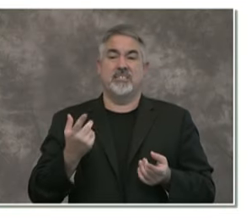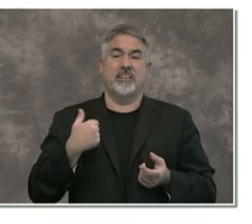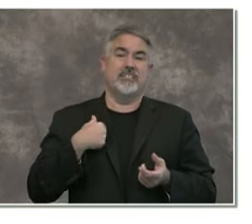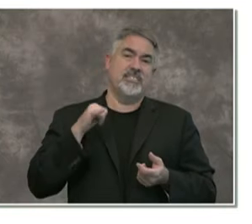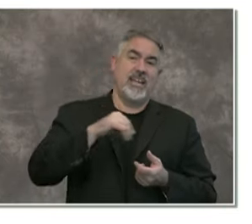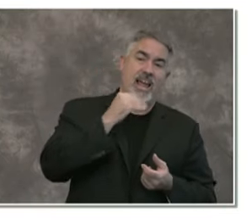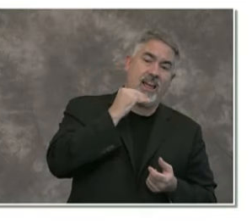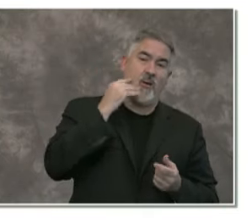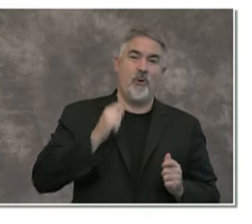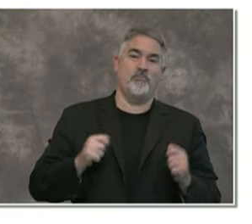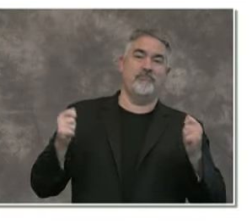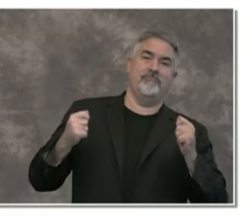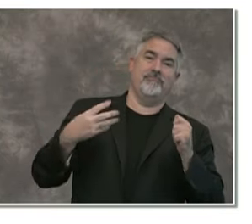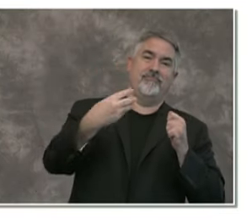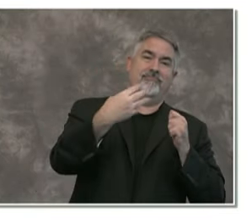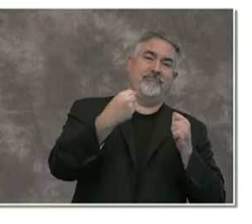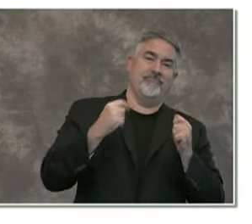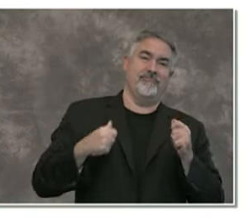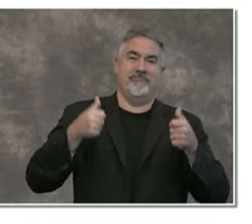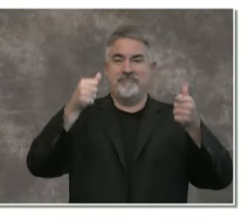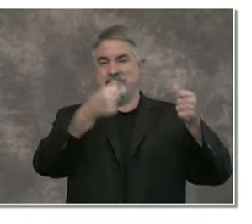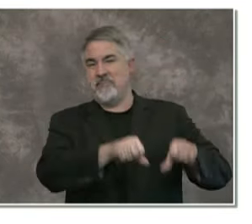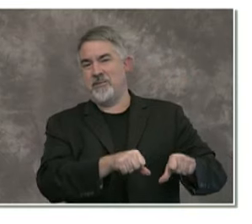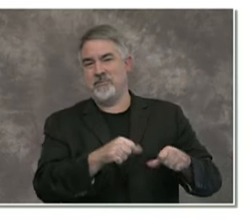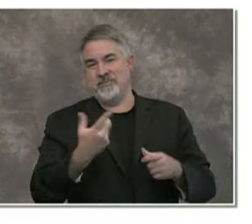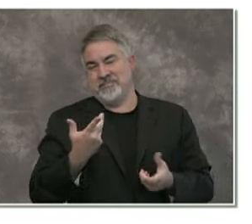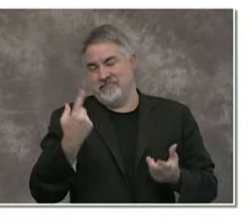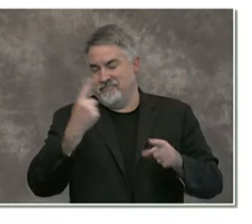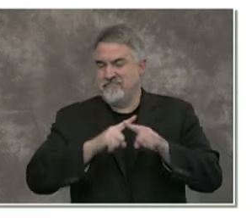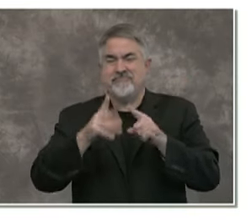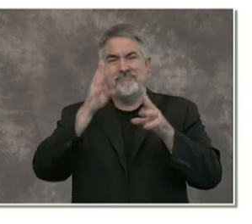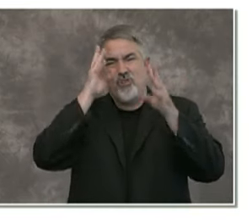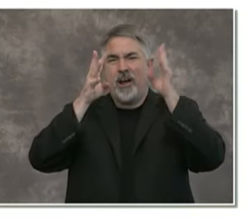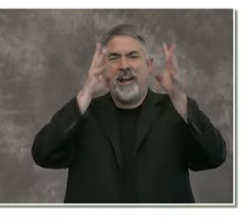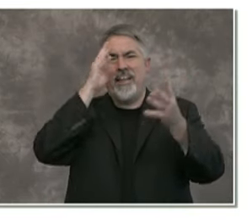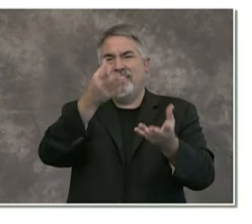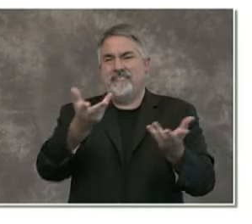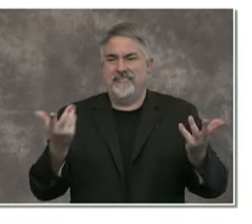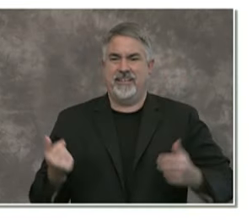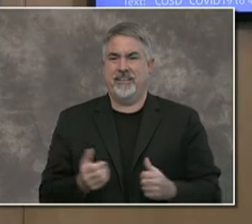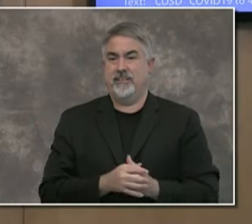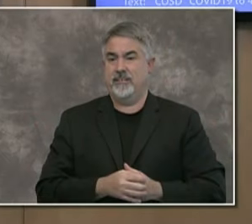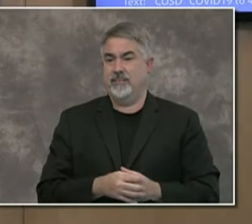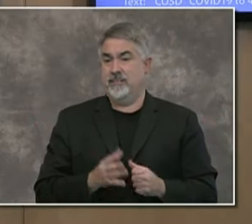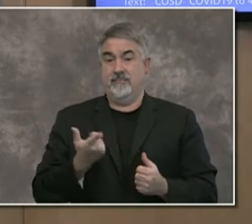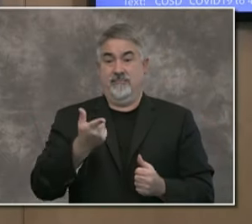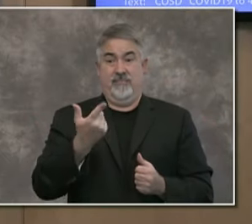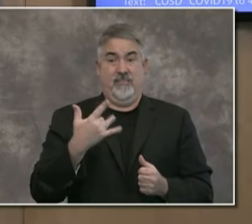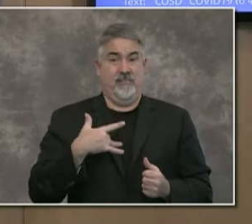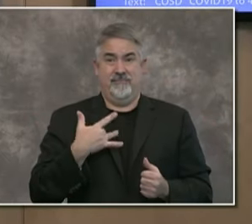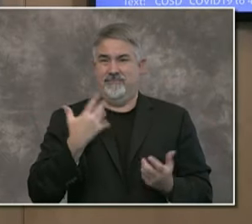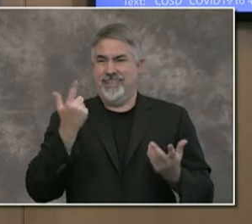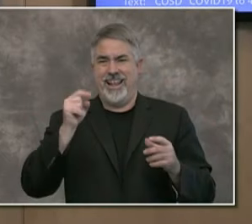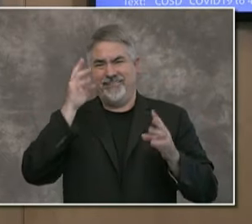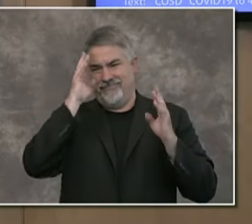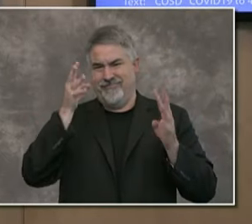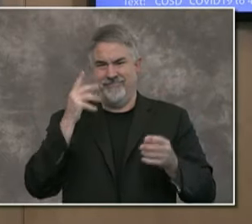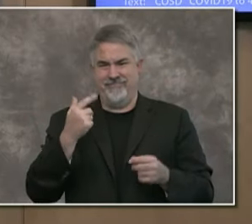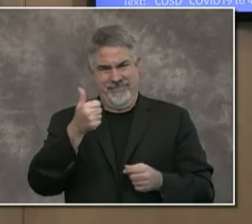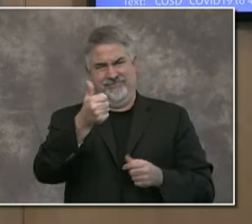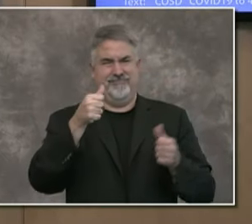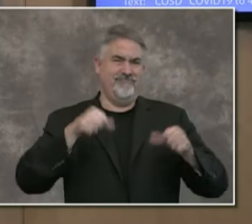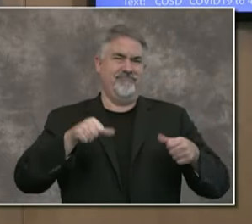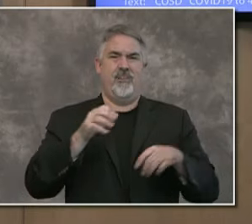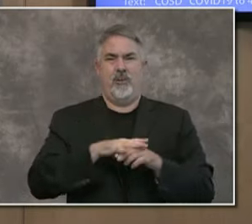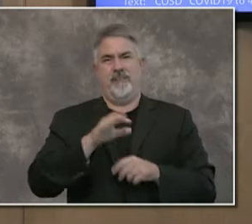or download an accessible one. If you do one of these, feel free to post it online